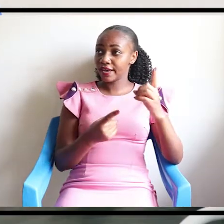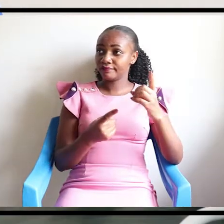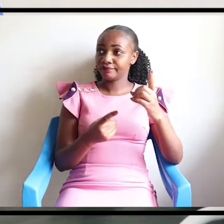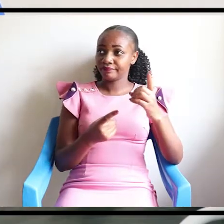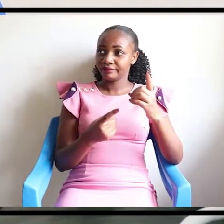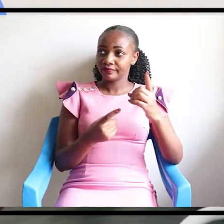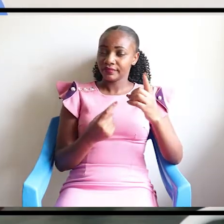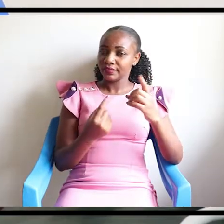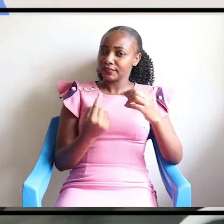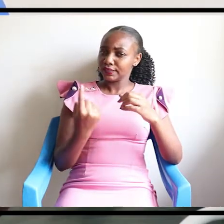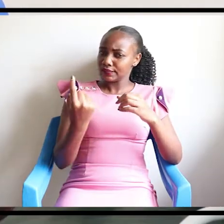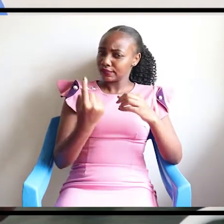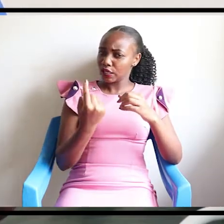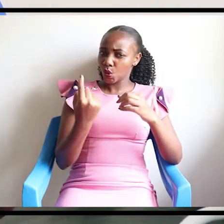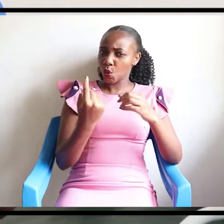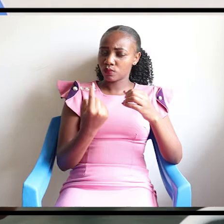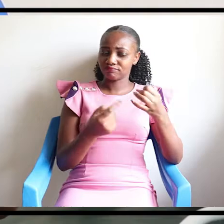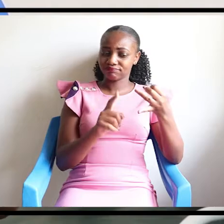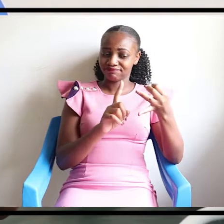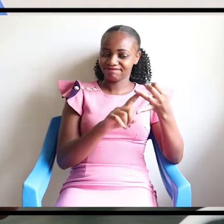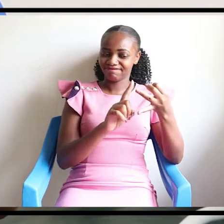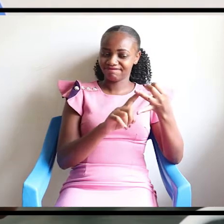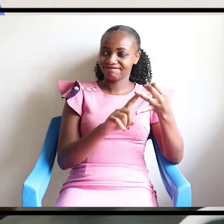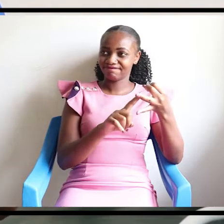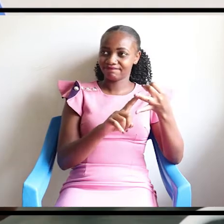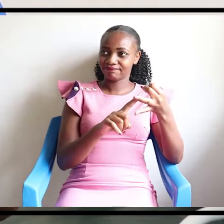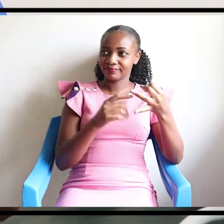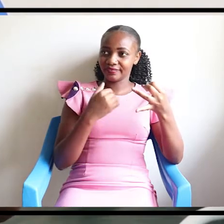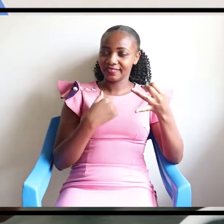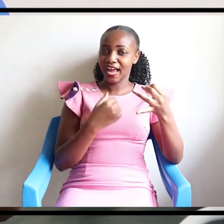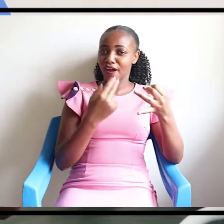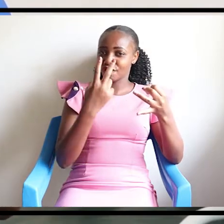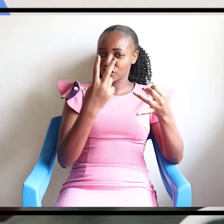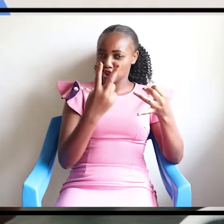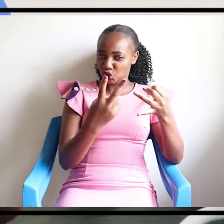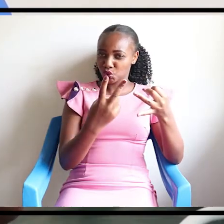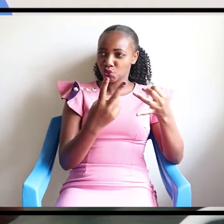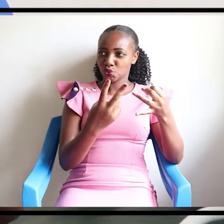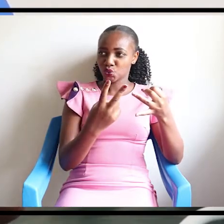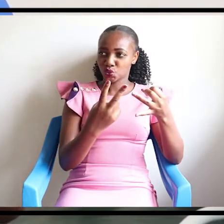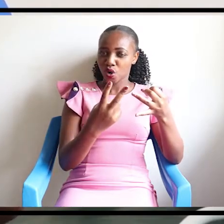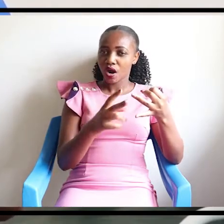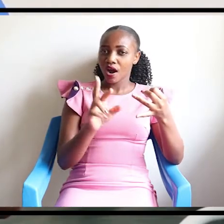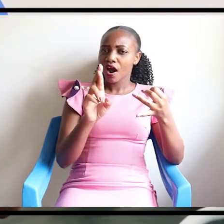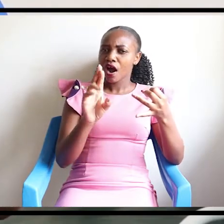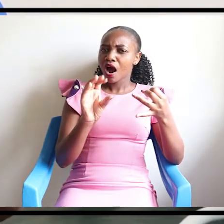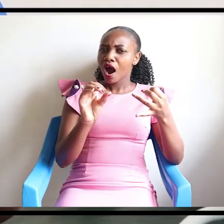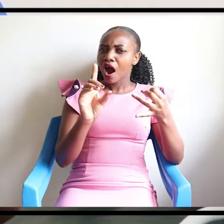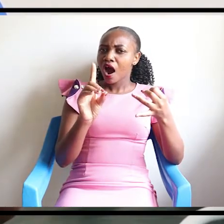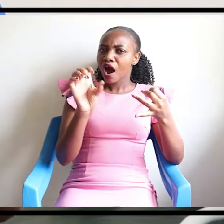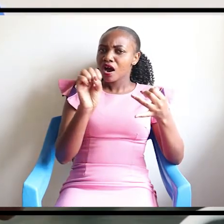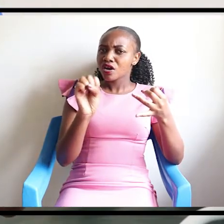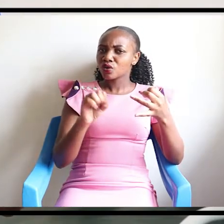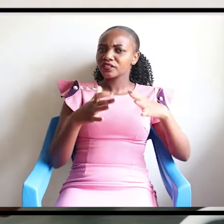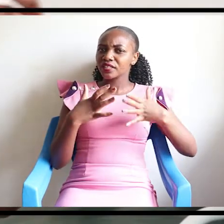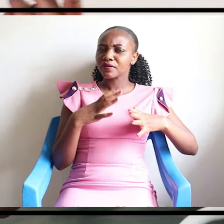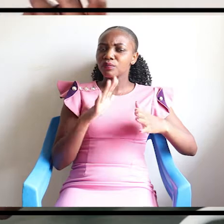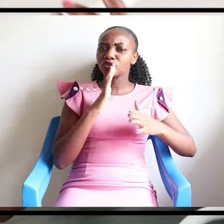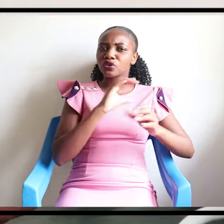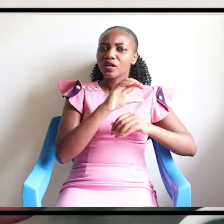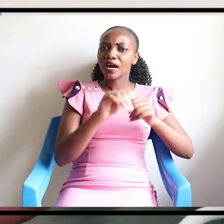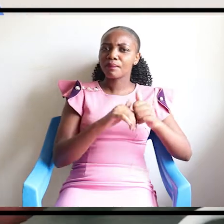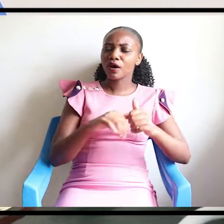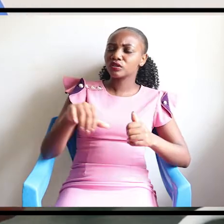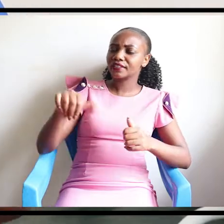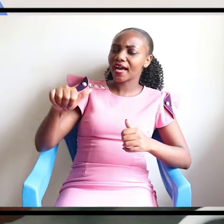single rod. And for the 5-year, there are 2 rods. Commonly, you will hear about a jadel, you will hear about